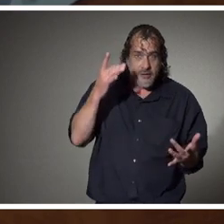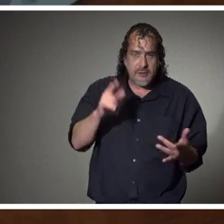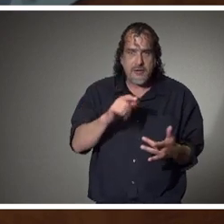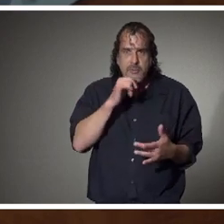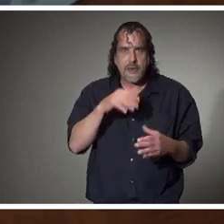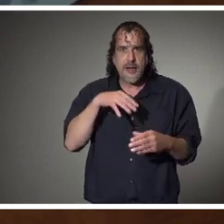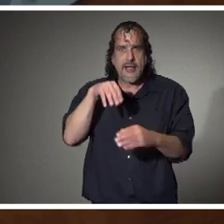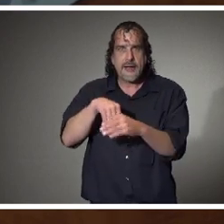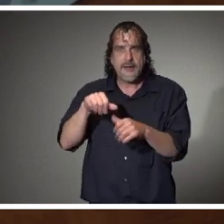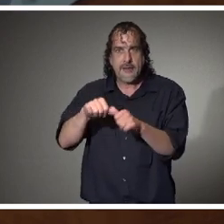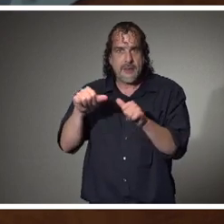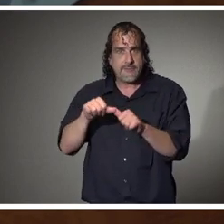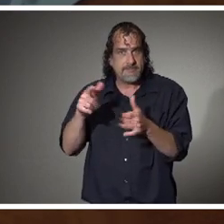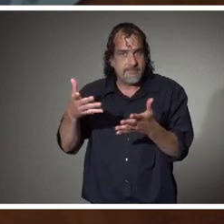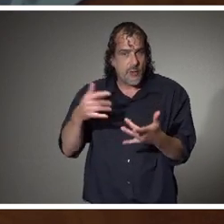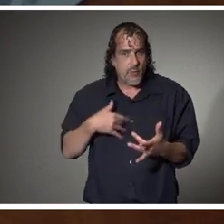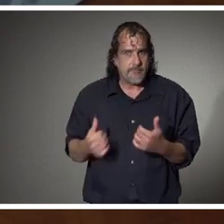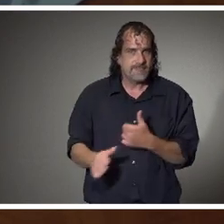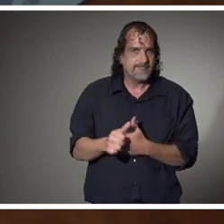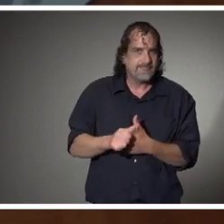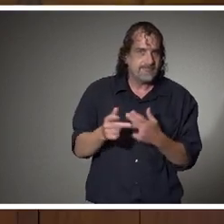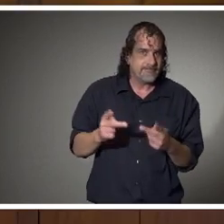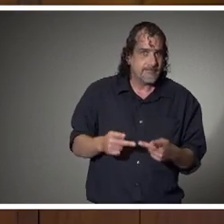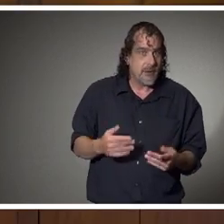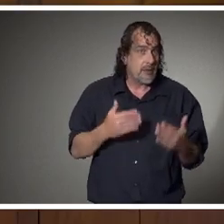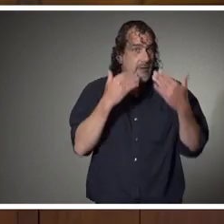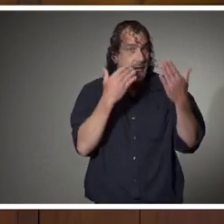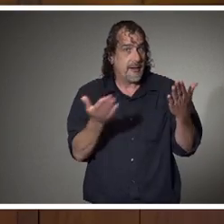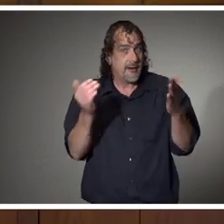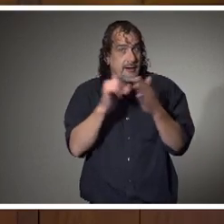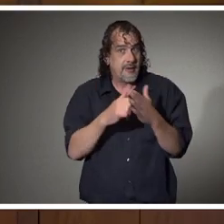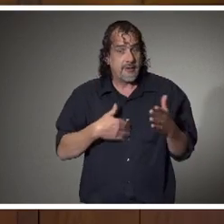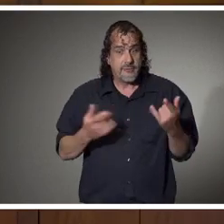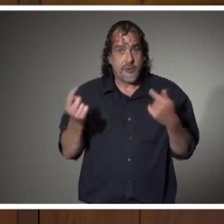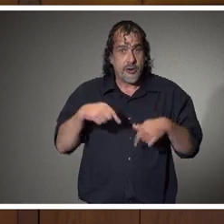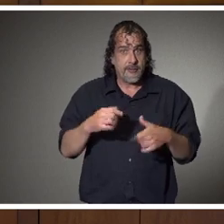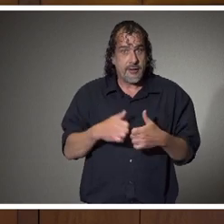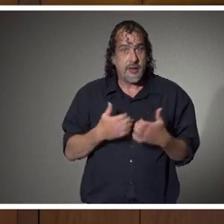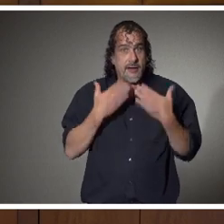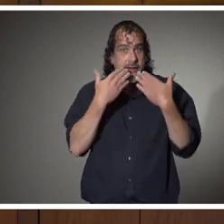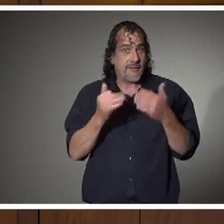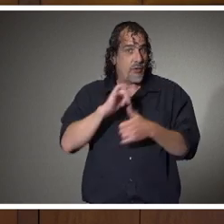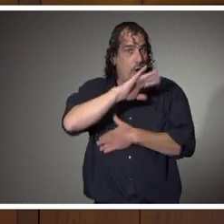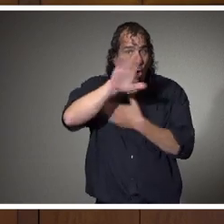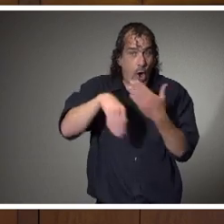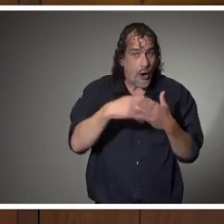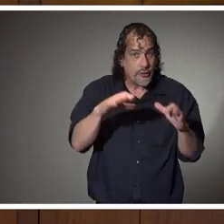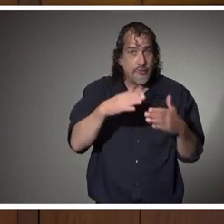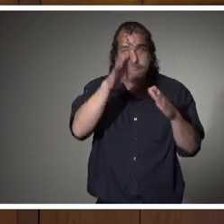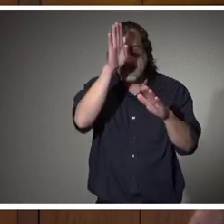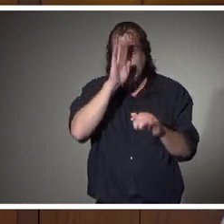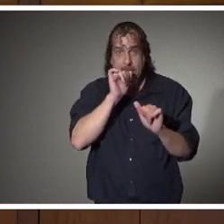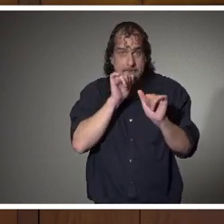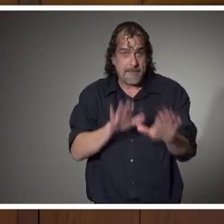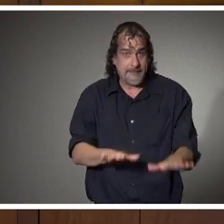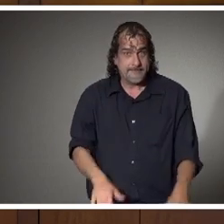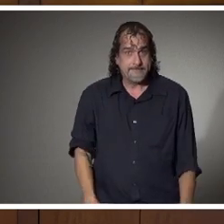in a facility where there was high risk. So again, thank you all very much for being here. Thanks for all you're doing for Mississippi, and God bless.